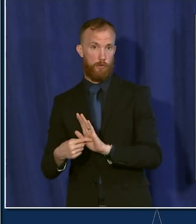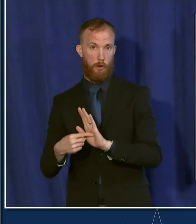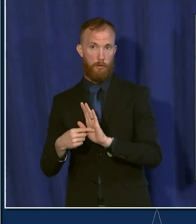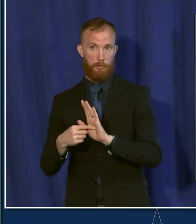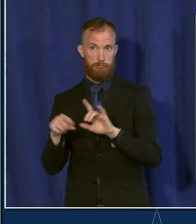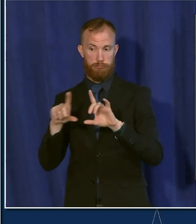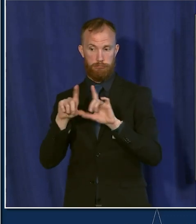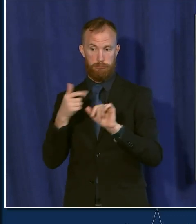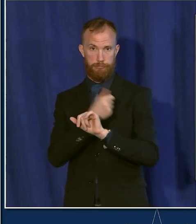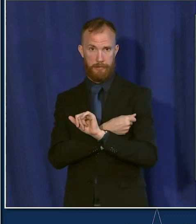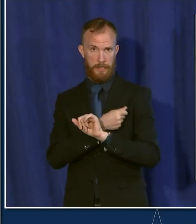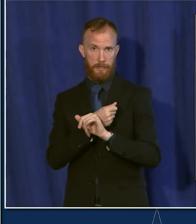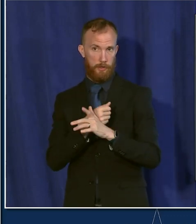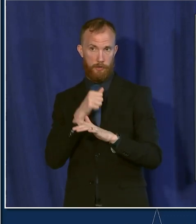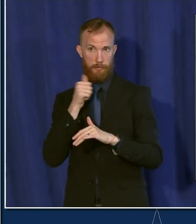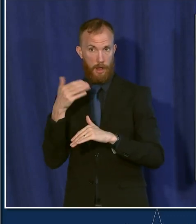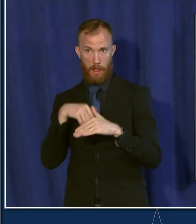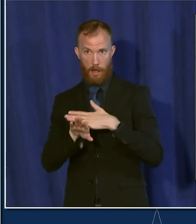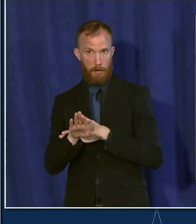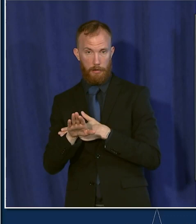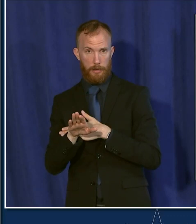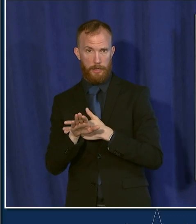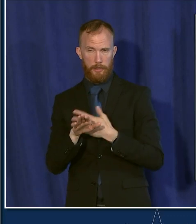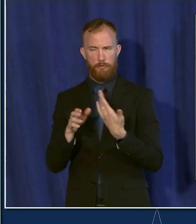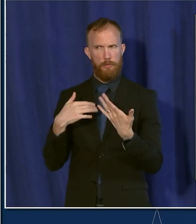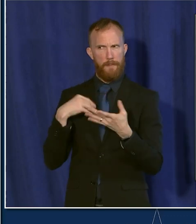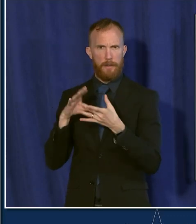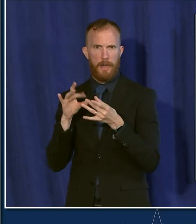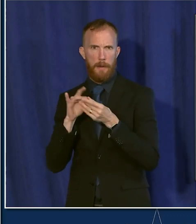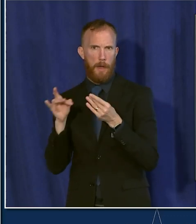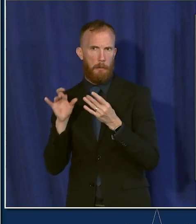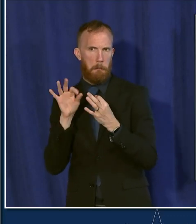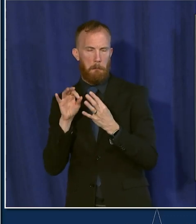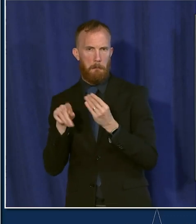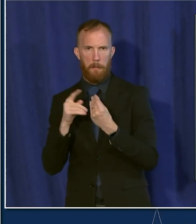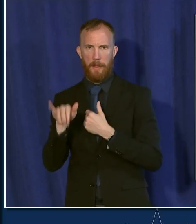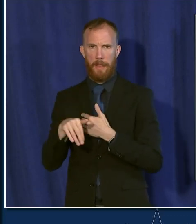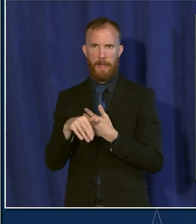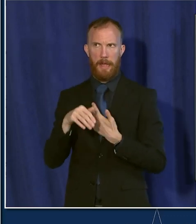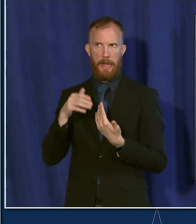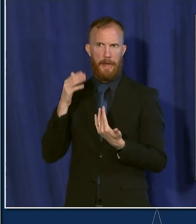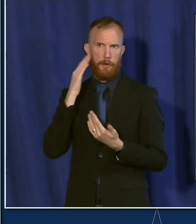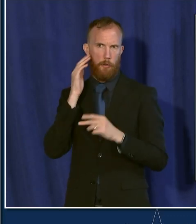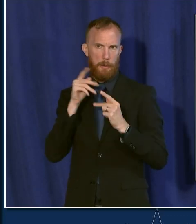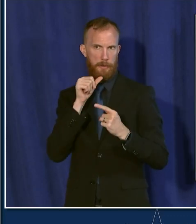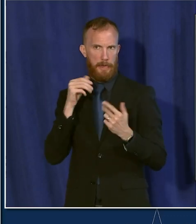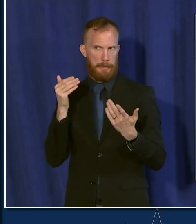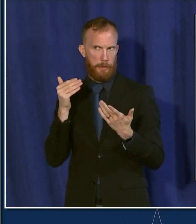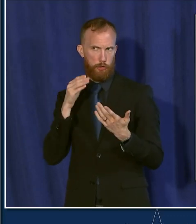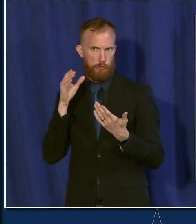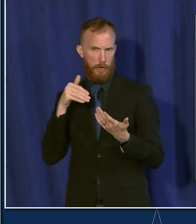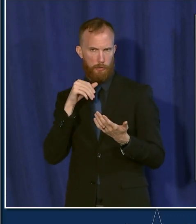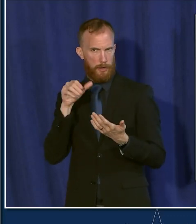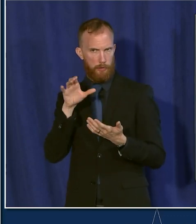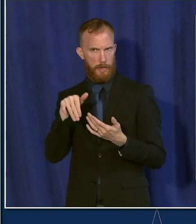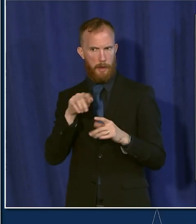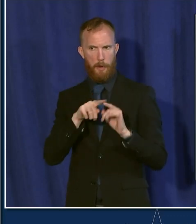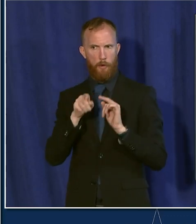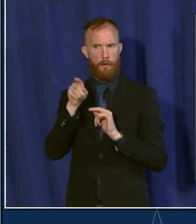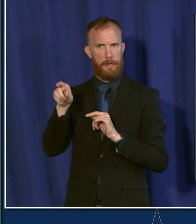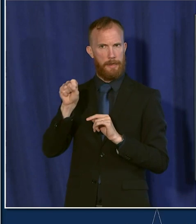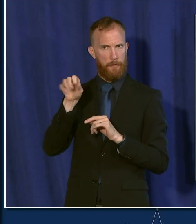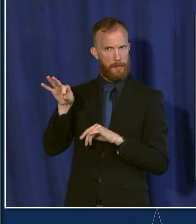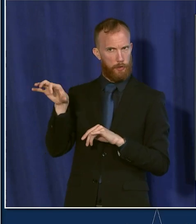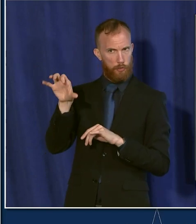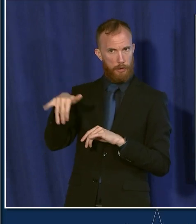getting in. I wonder if you have any comments about that. As far as I know, no one in Chicago is doing that, but they're doing it in the Bay at this point. Yeah, so there certainly